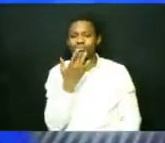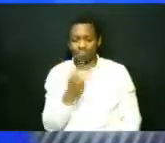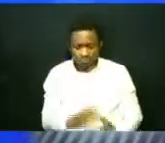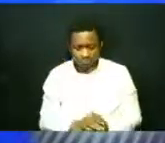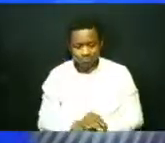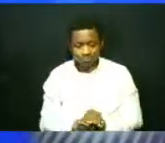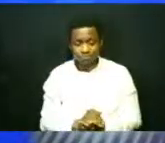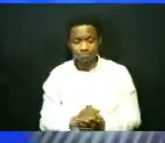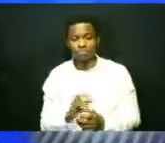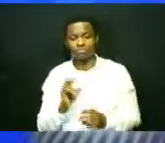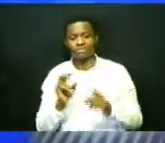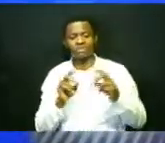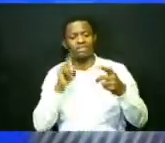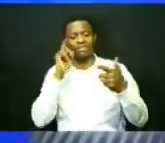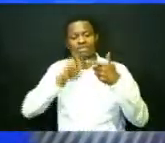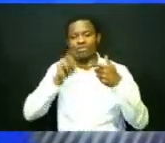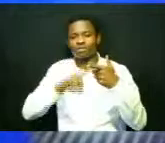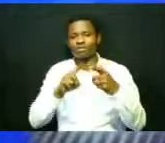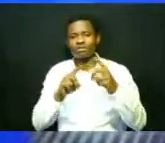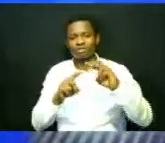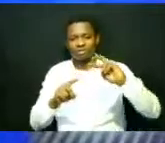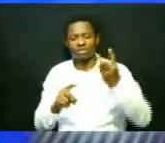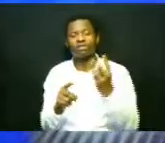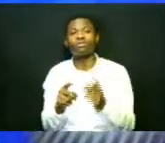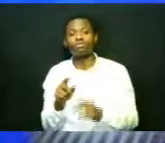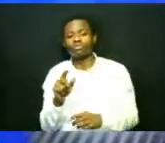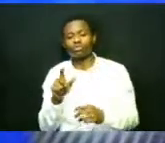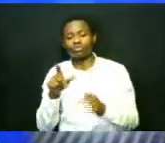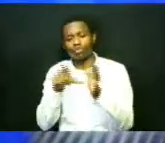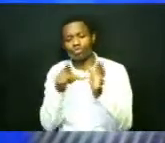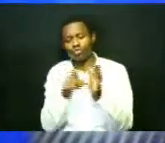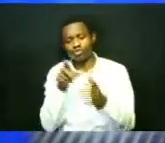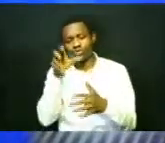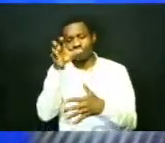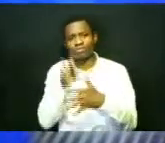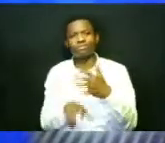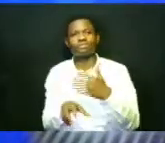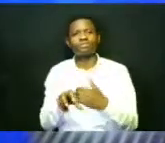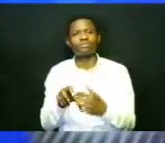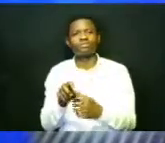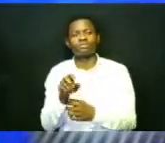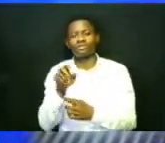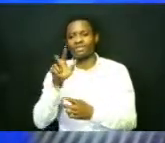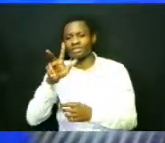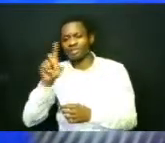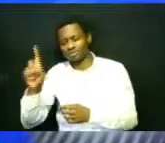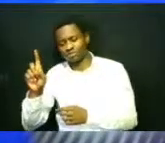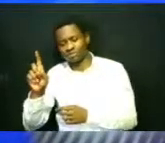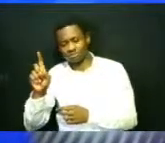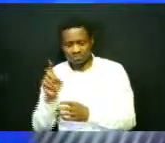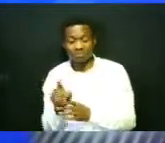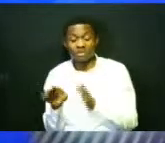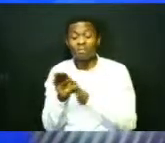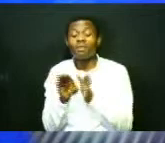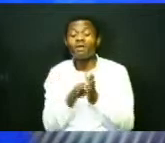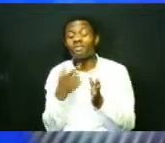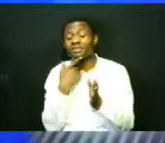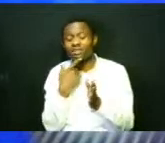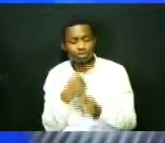chapter 1 verse 31. The Bible says, you will be with child